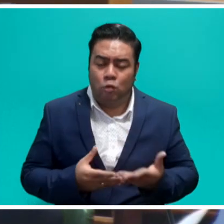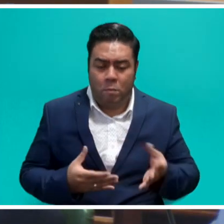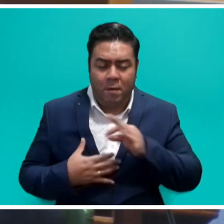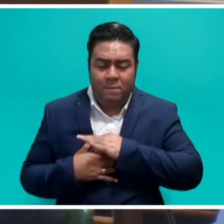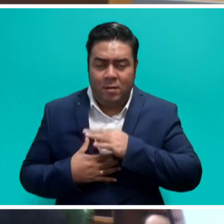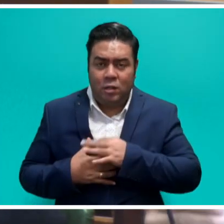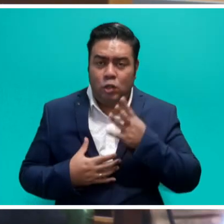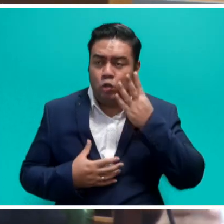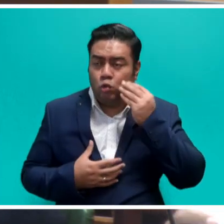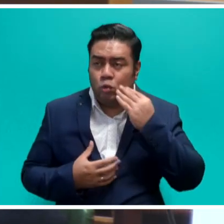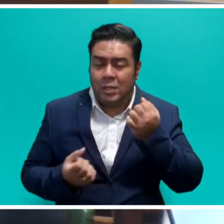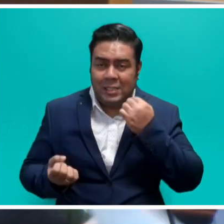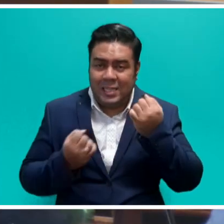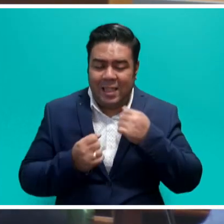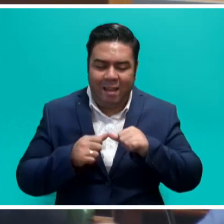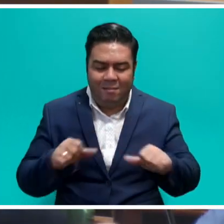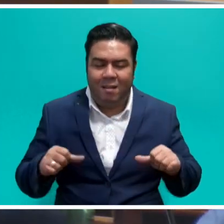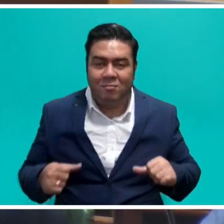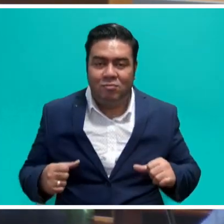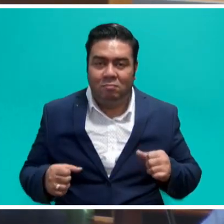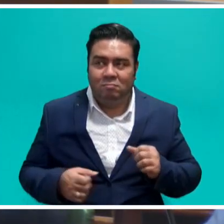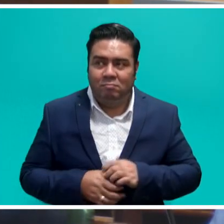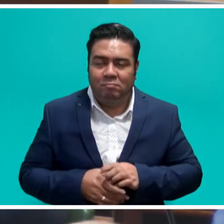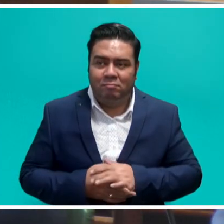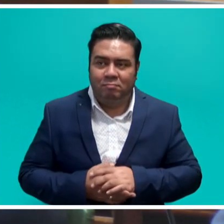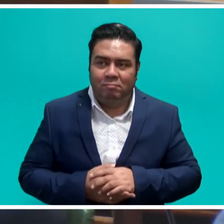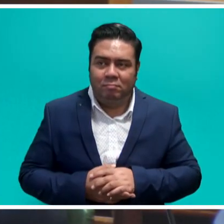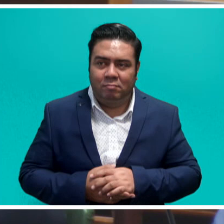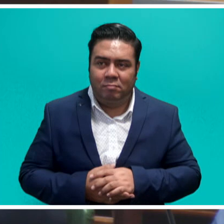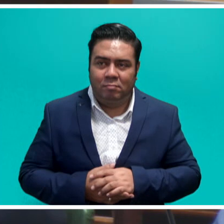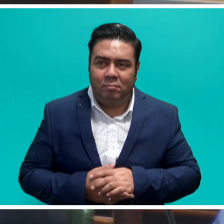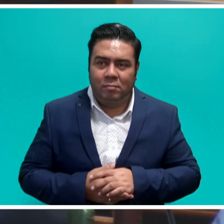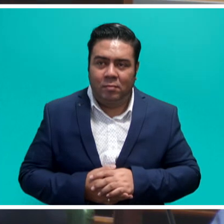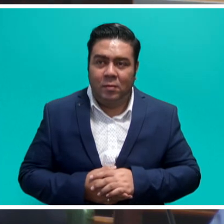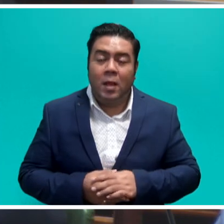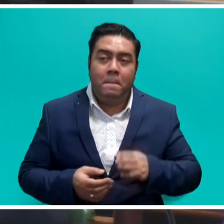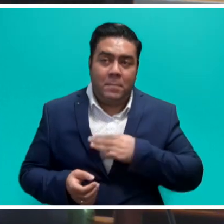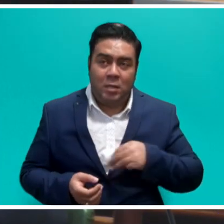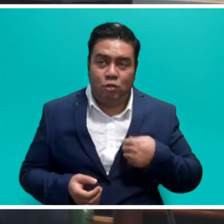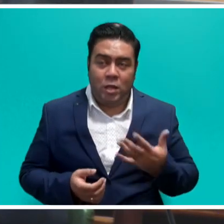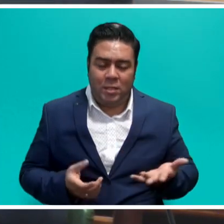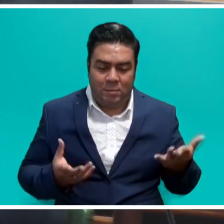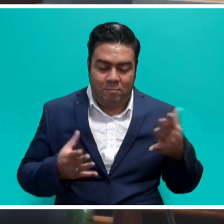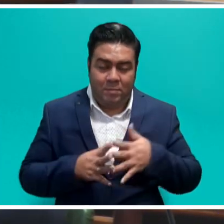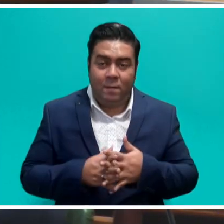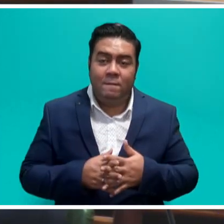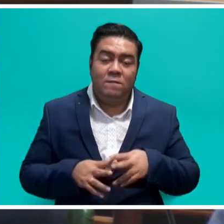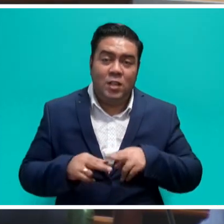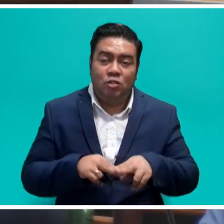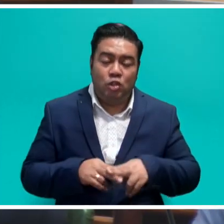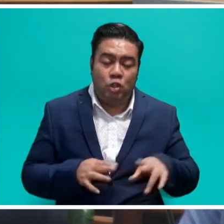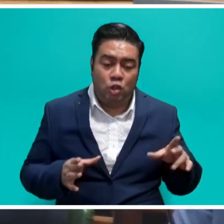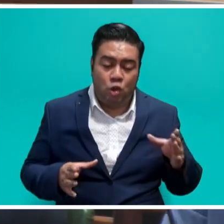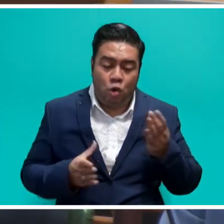but also broader agricultural sector. Additionally, Mr. Speaker, the Ministry has collaborated with the Fiji Correction Services